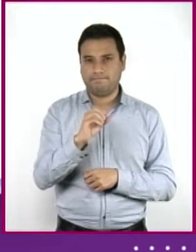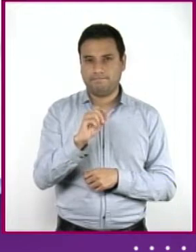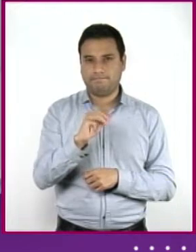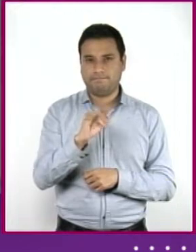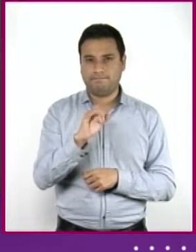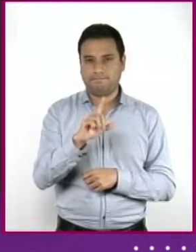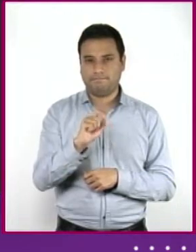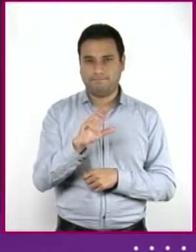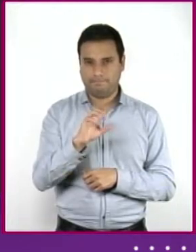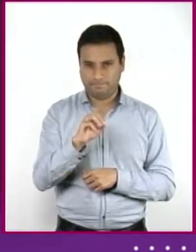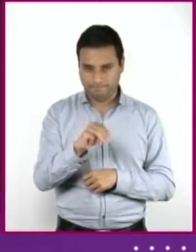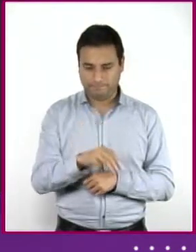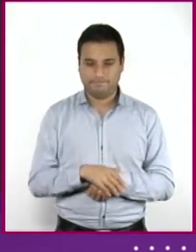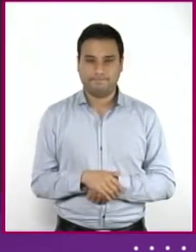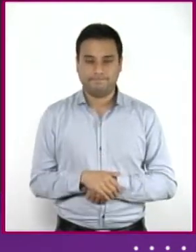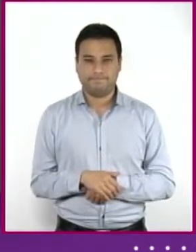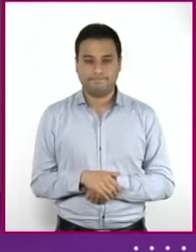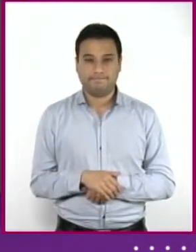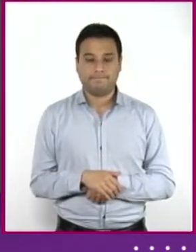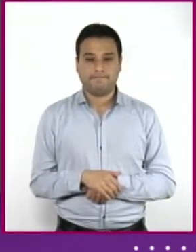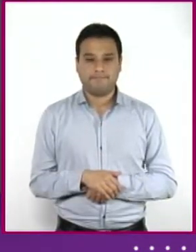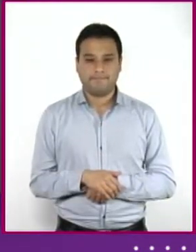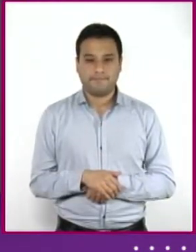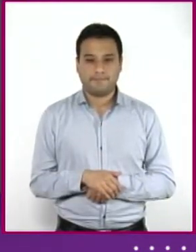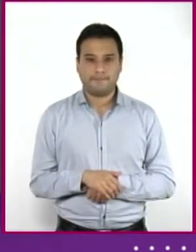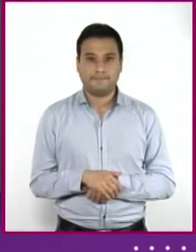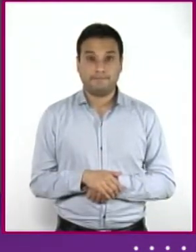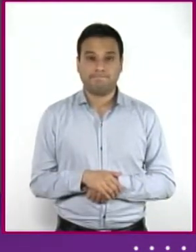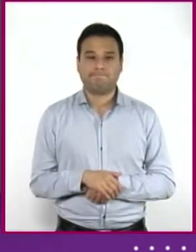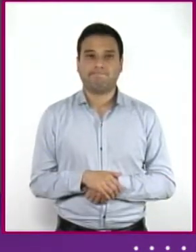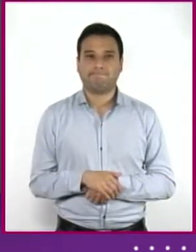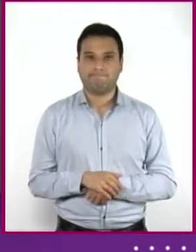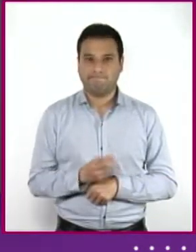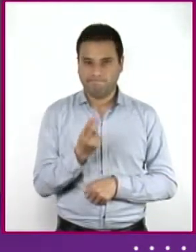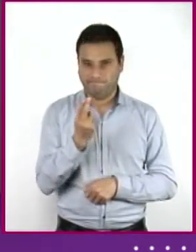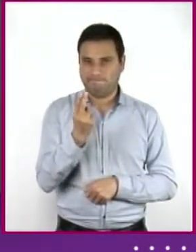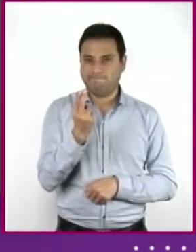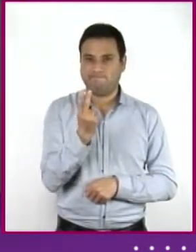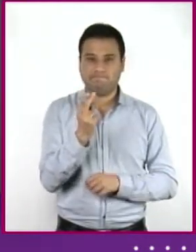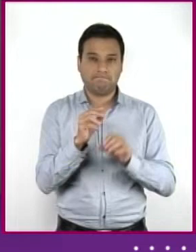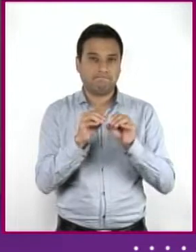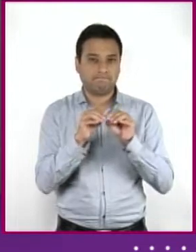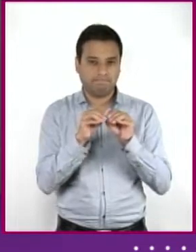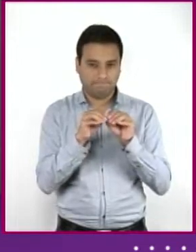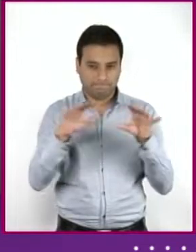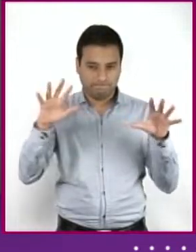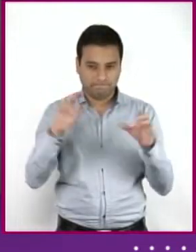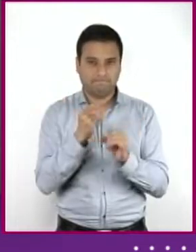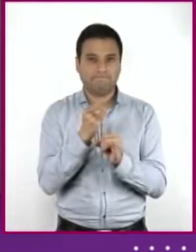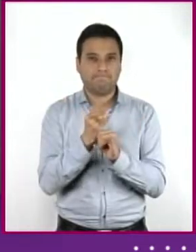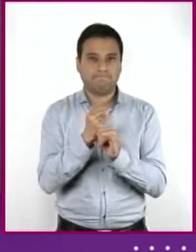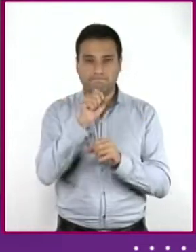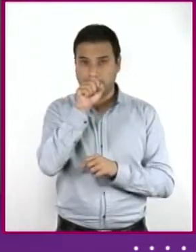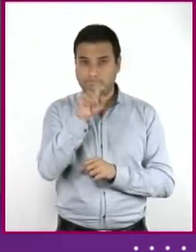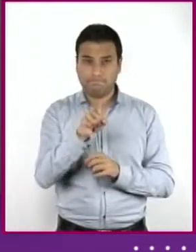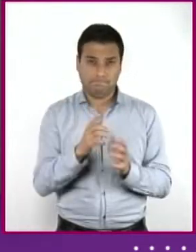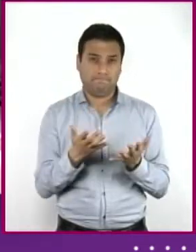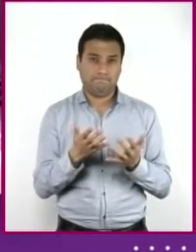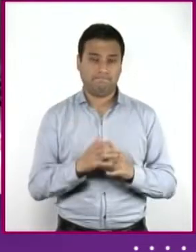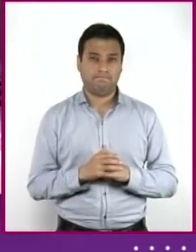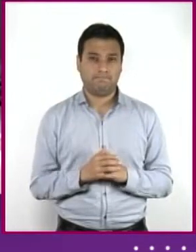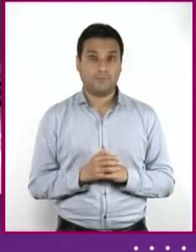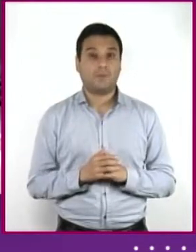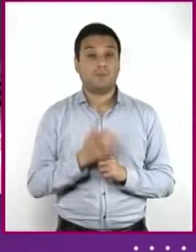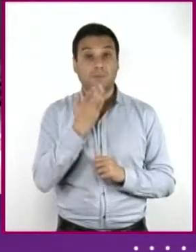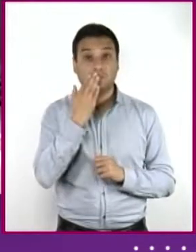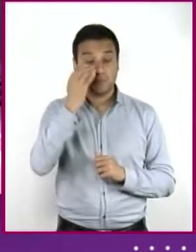radiorebelde@hotmail.com. You know, you should have a virtual bulletin board on the Radio Rebelde site.